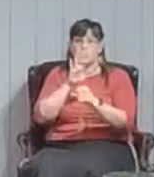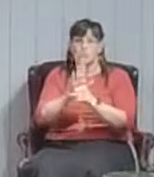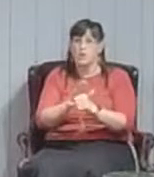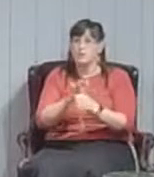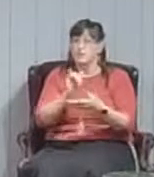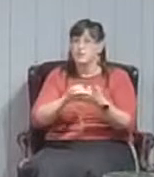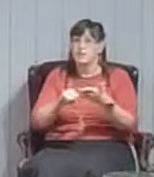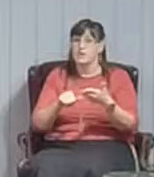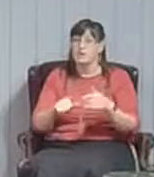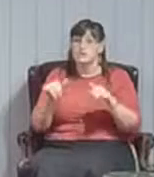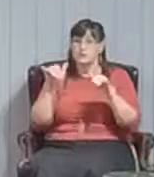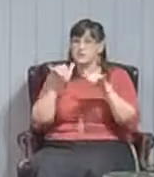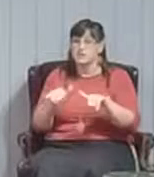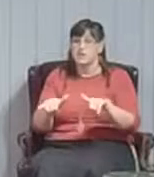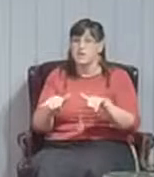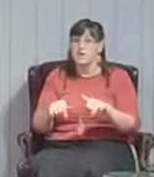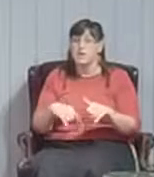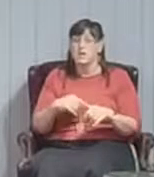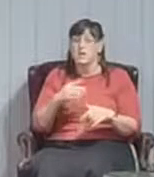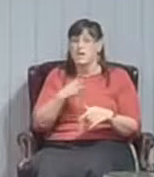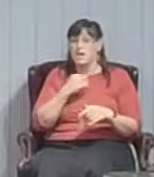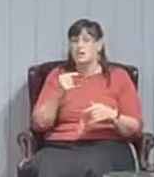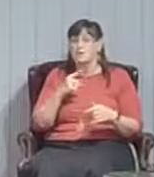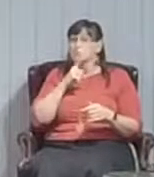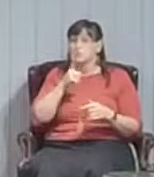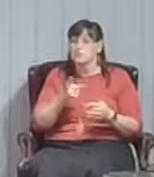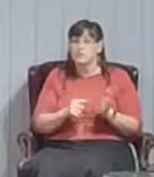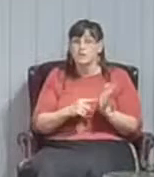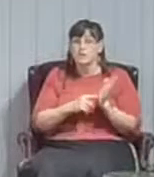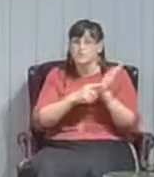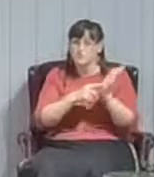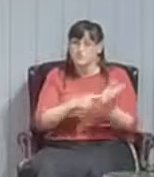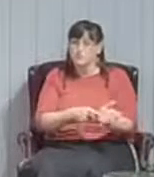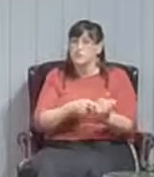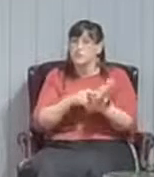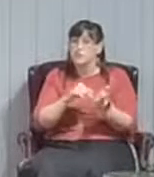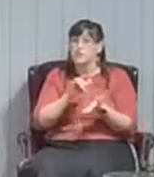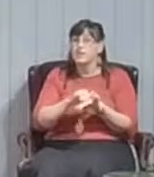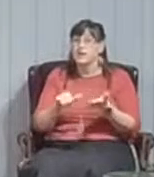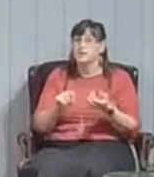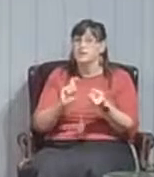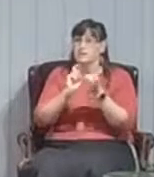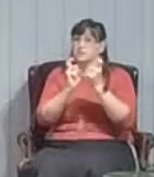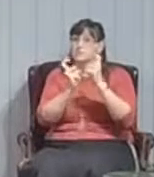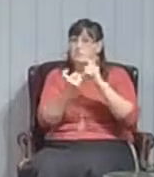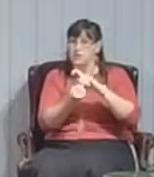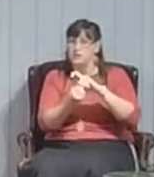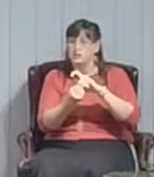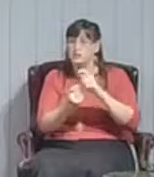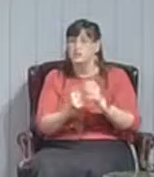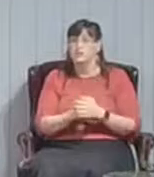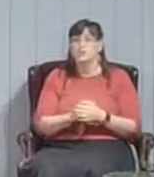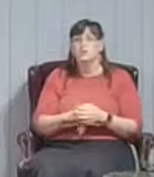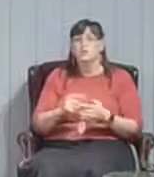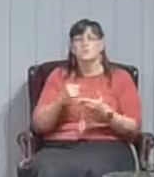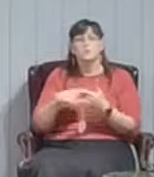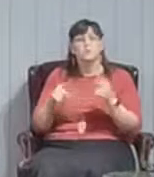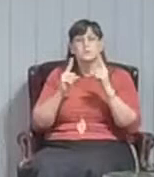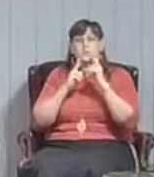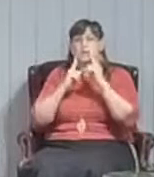that it might not stay that way much longer. So what's the answer? Conflict. What's the answer to conflict? What was the answer in their